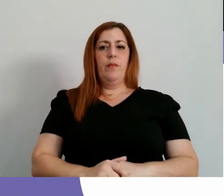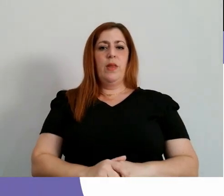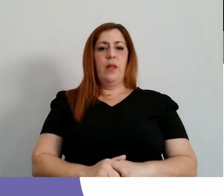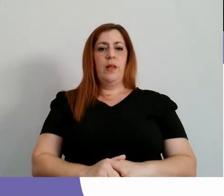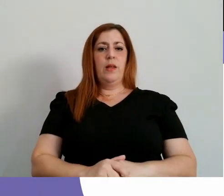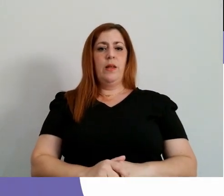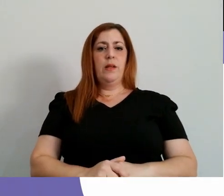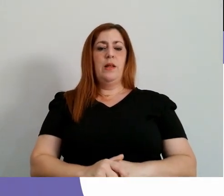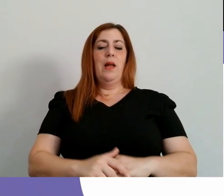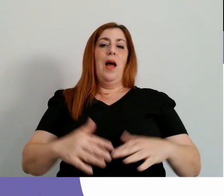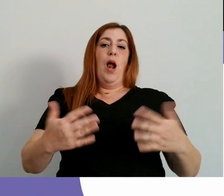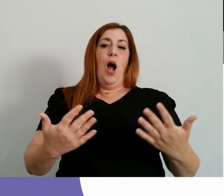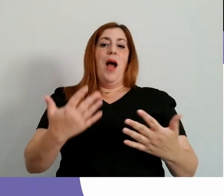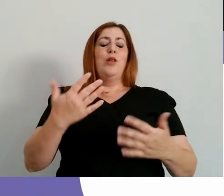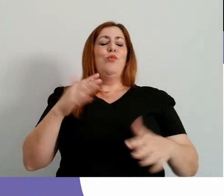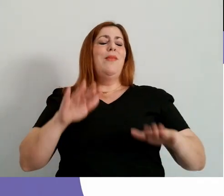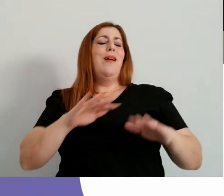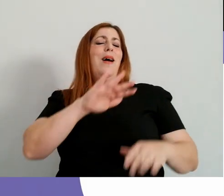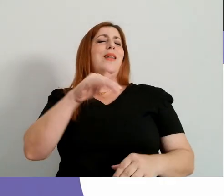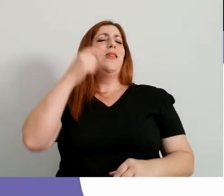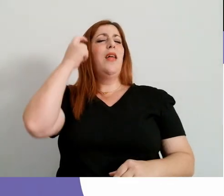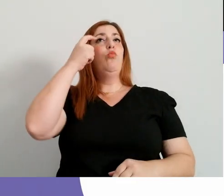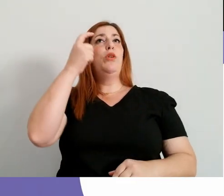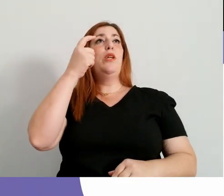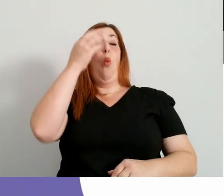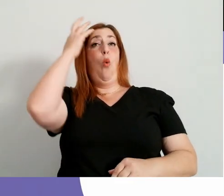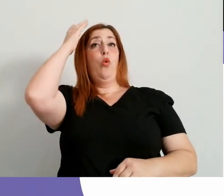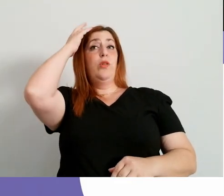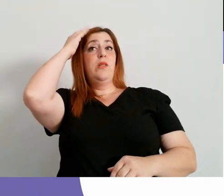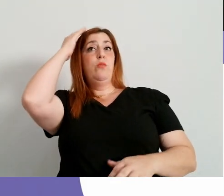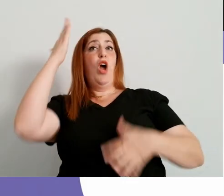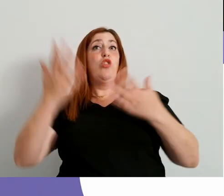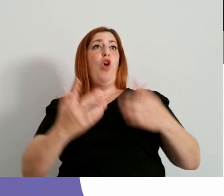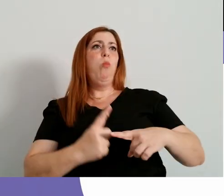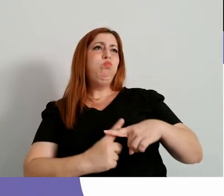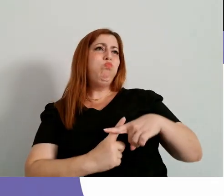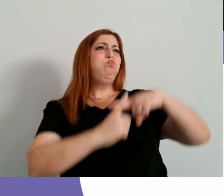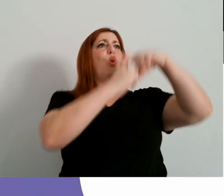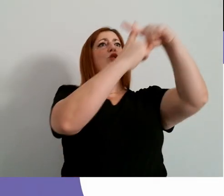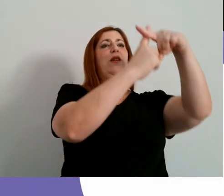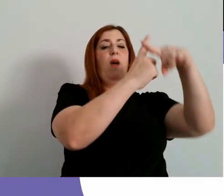either entirely good or entirely